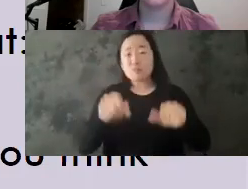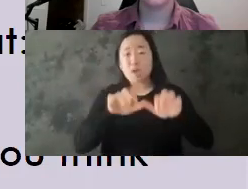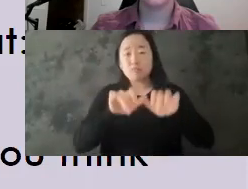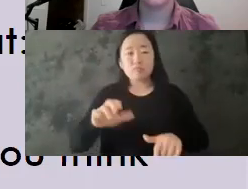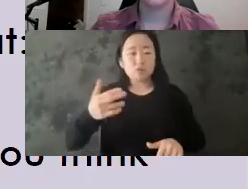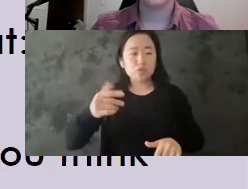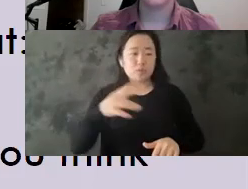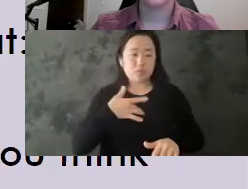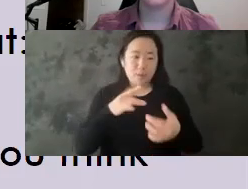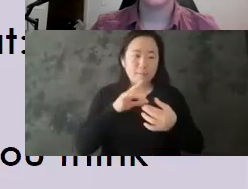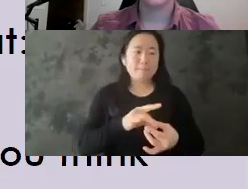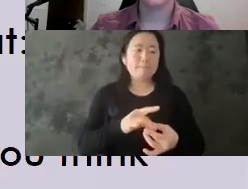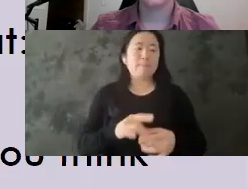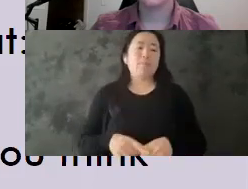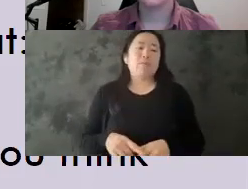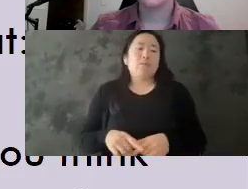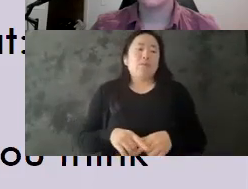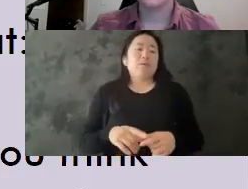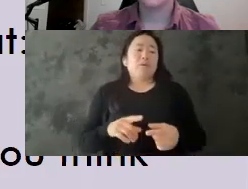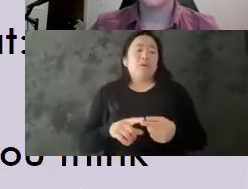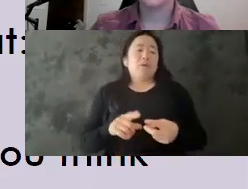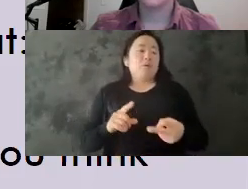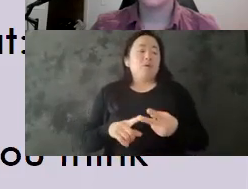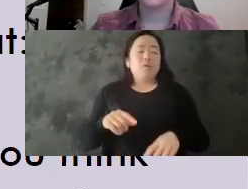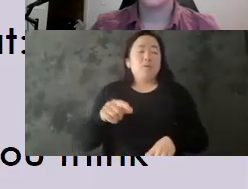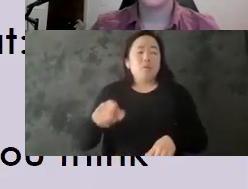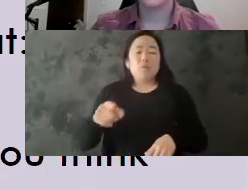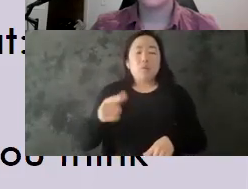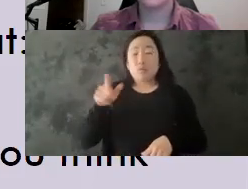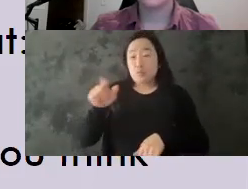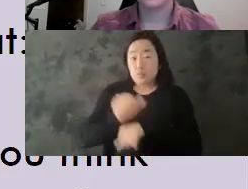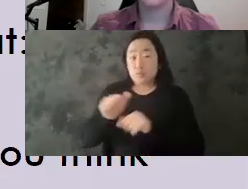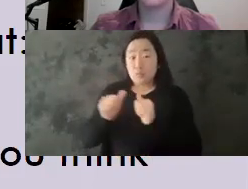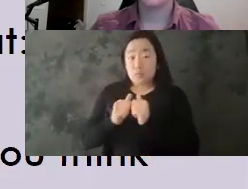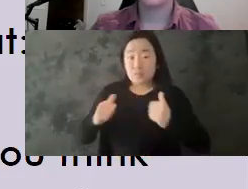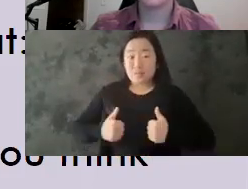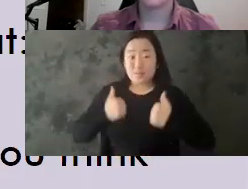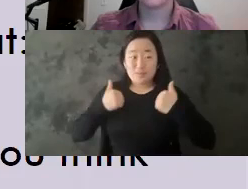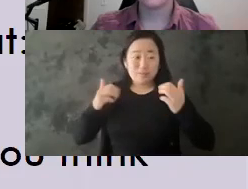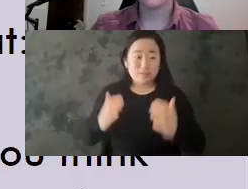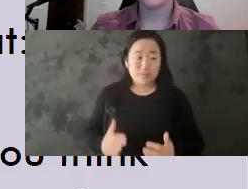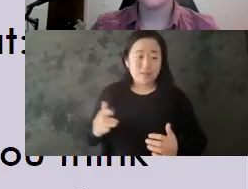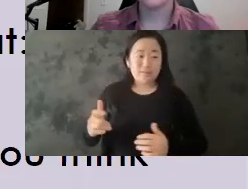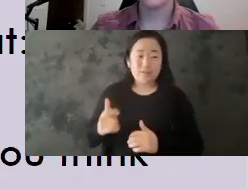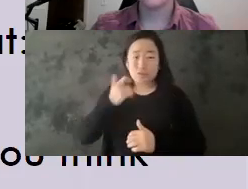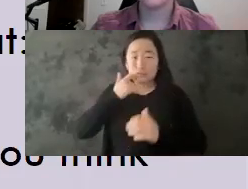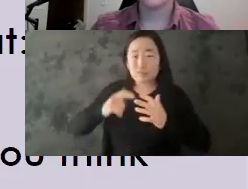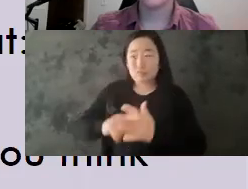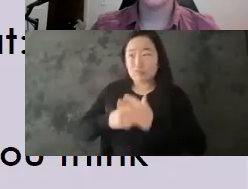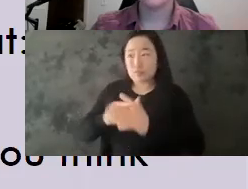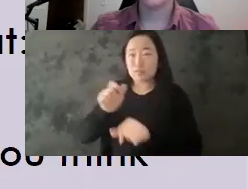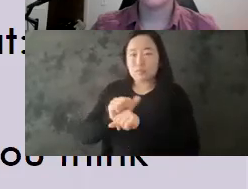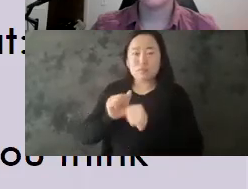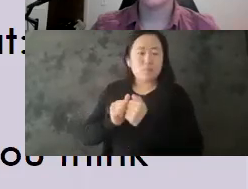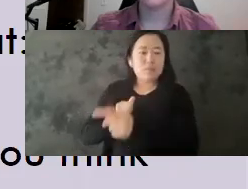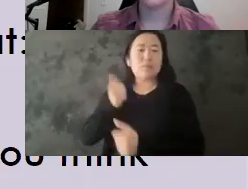what path you think most survivors are on when you start to work with them. That can be helpful to learn more about that. And then how we